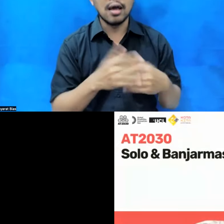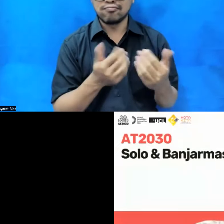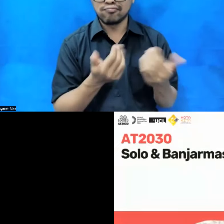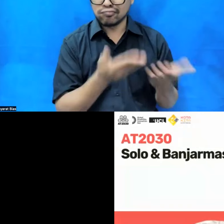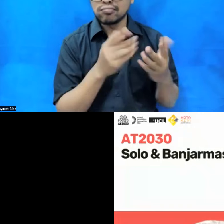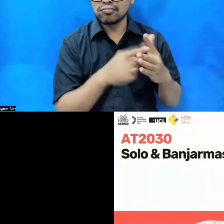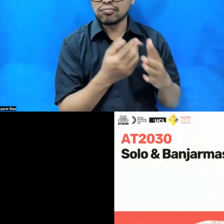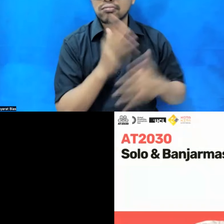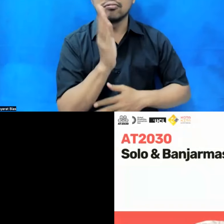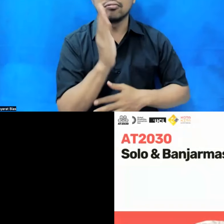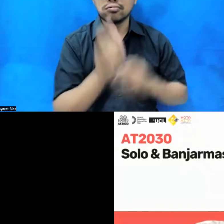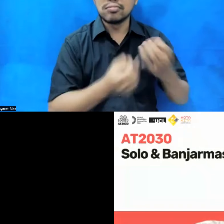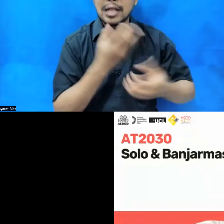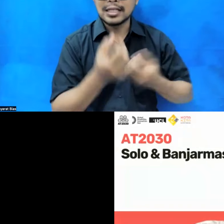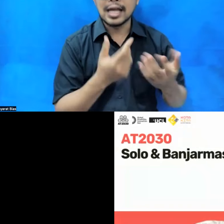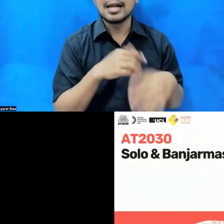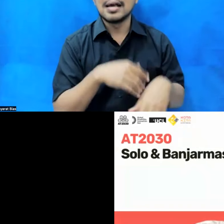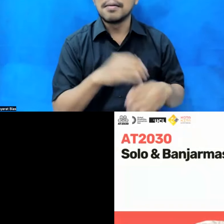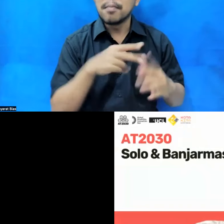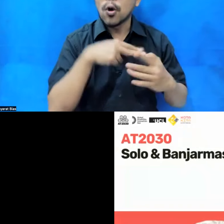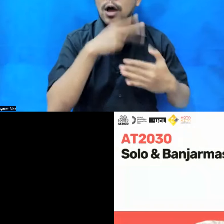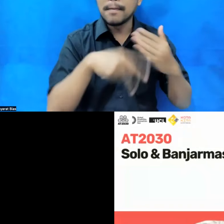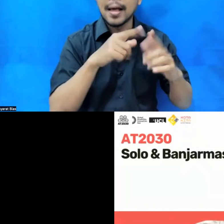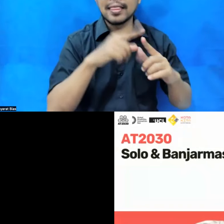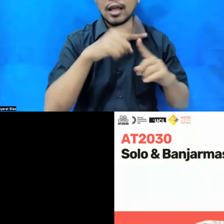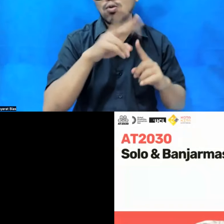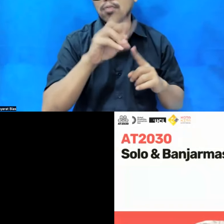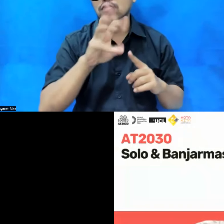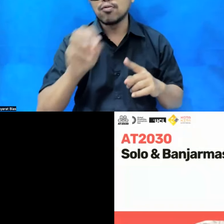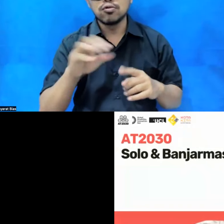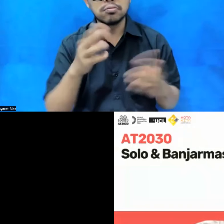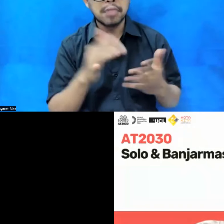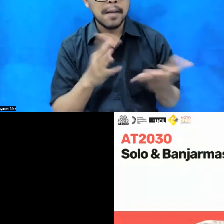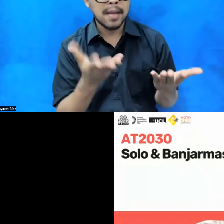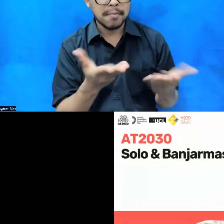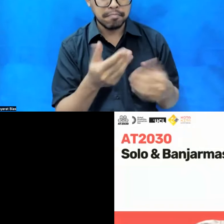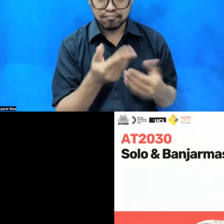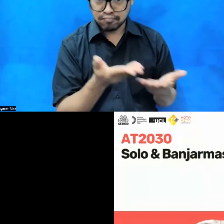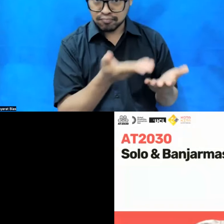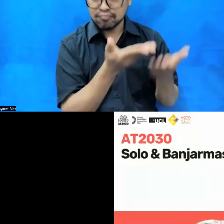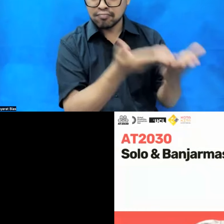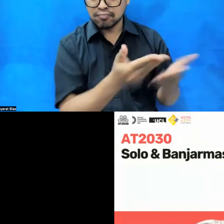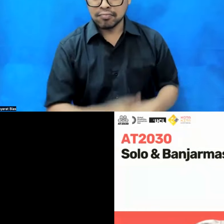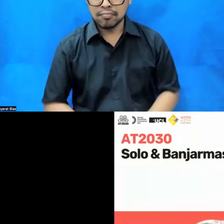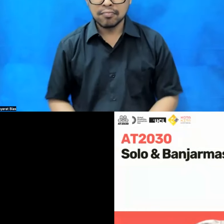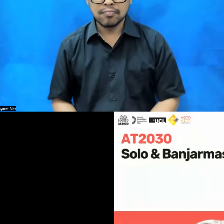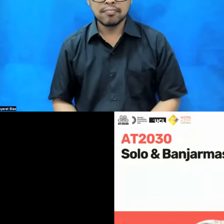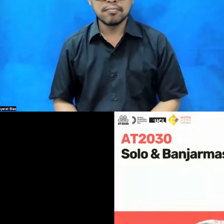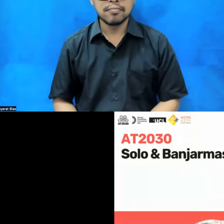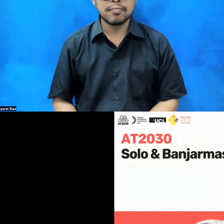GDI Hub, to provide a short remark regarding the 80-20-30 program. The floor is yours, Ian.